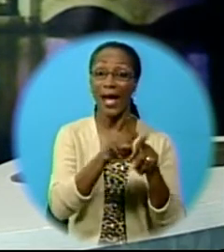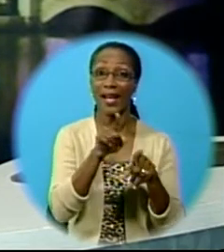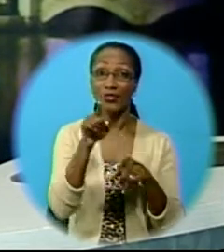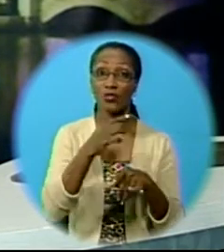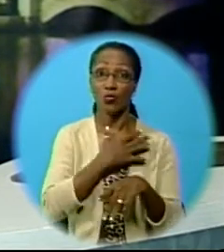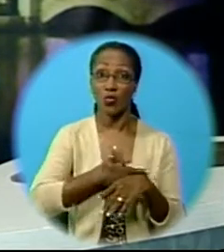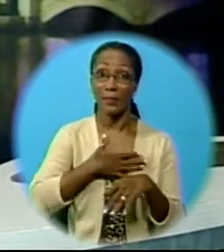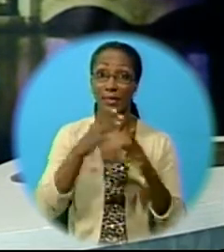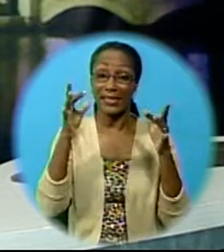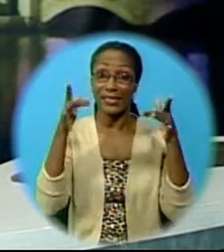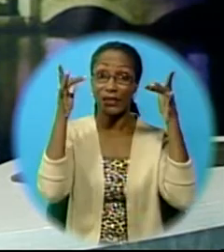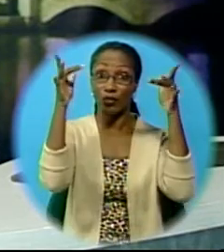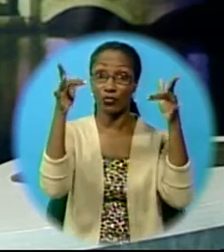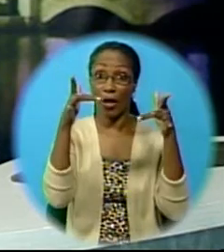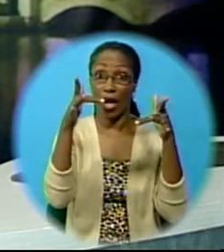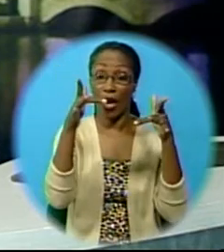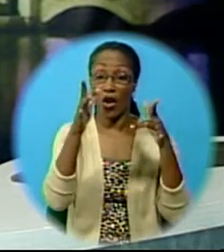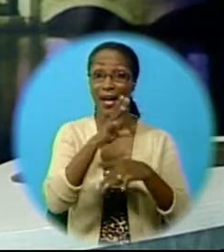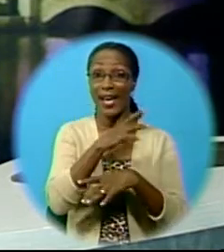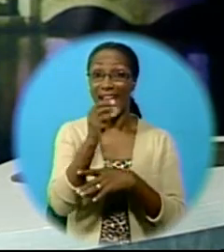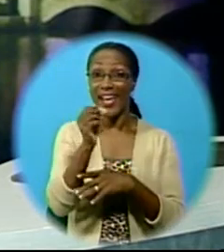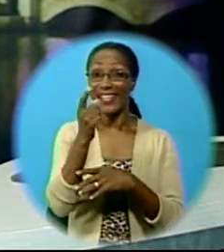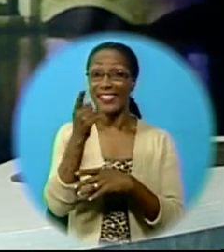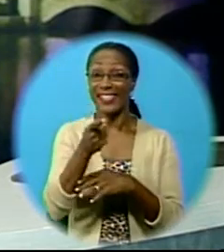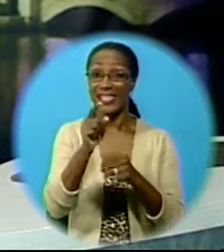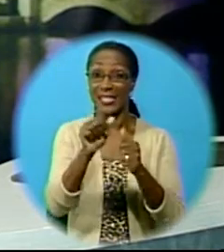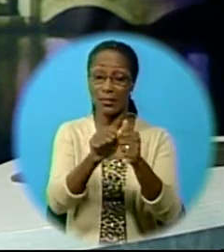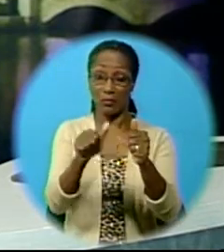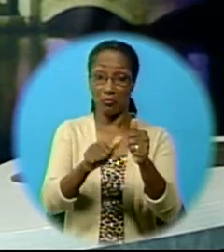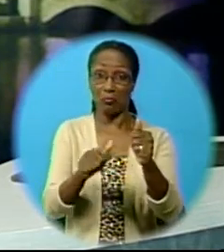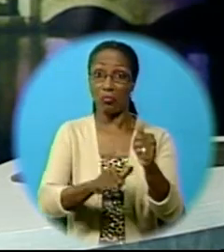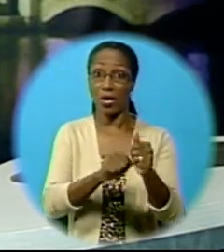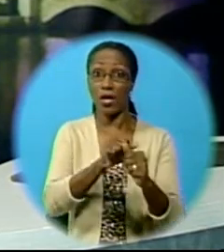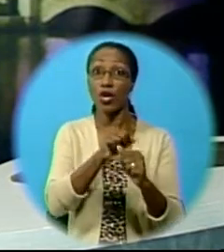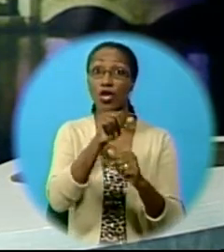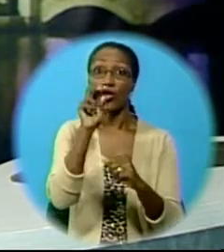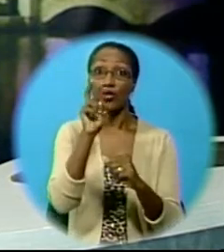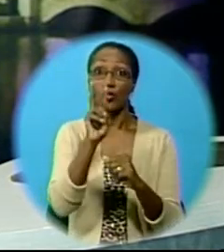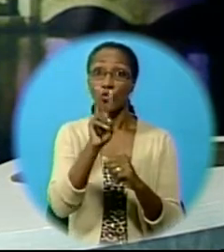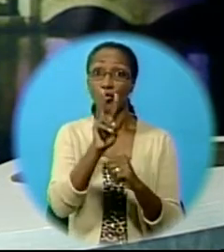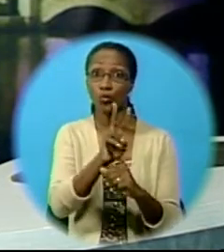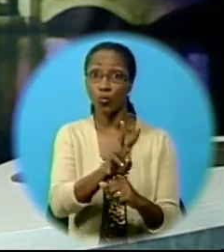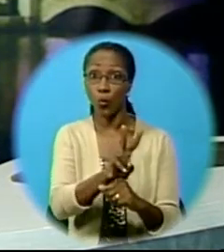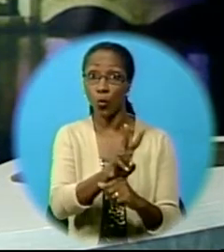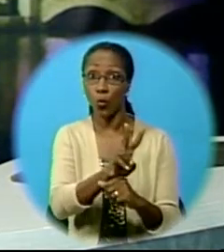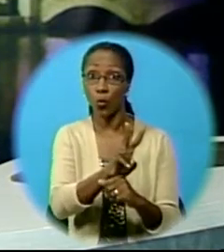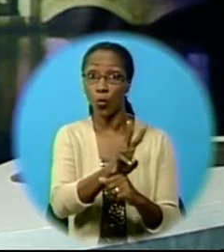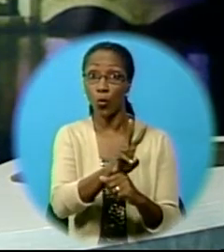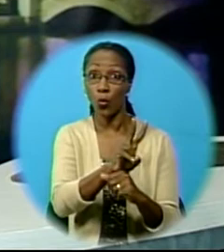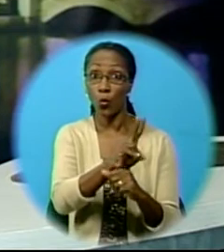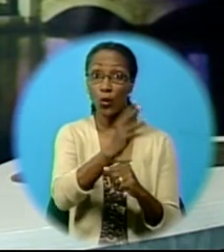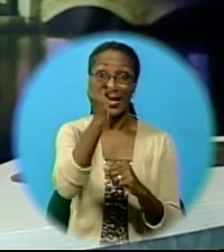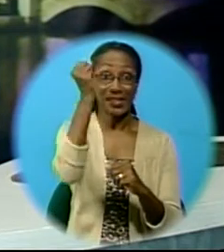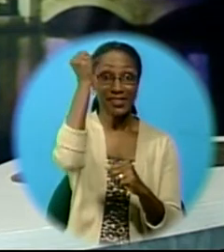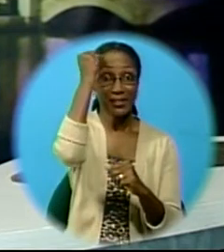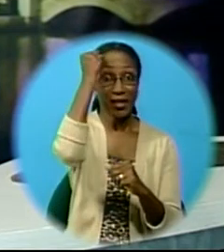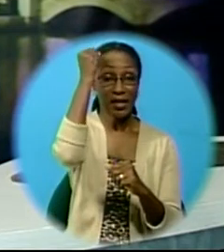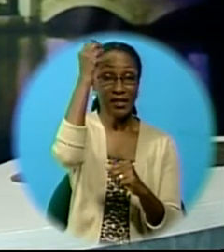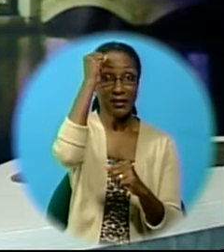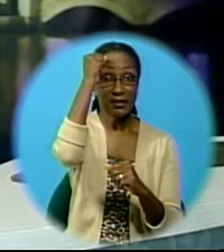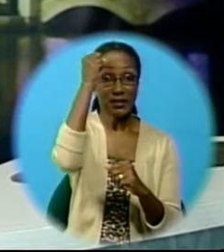years. King finds himself trailing 2-1 after today's round of matches against Italian challenger Sergio